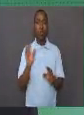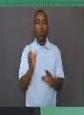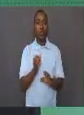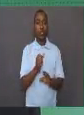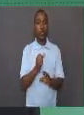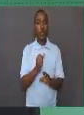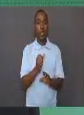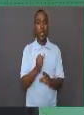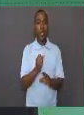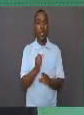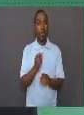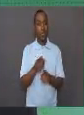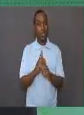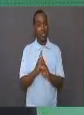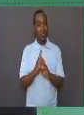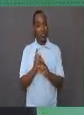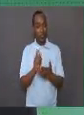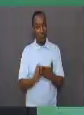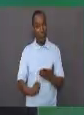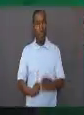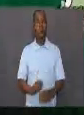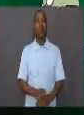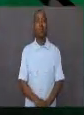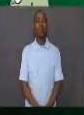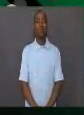write down your answer.